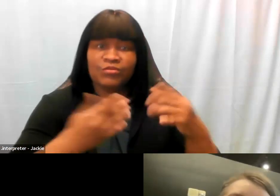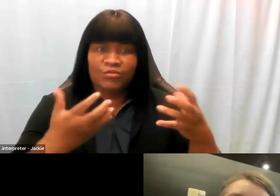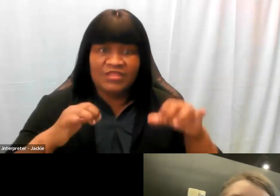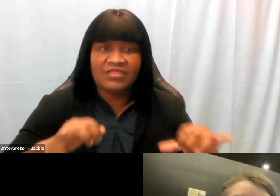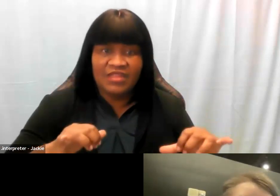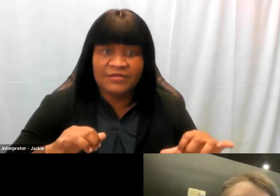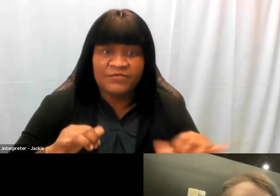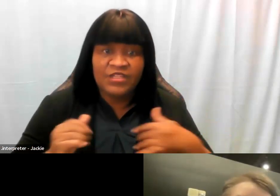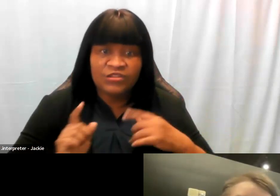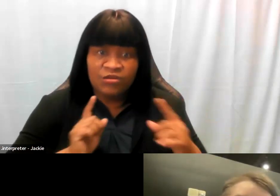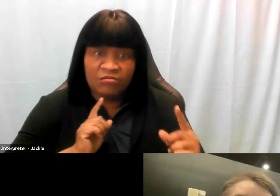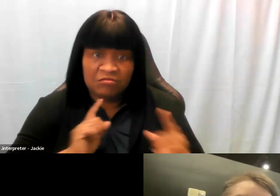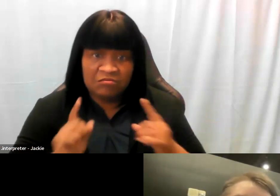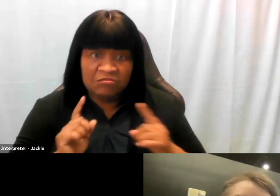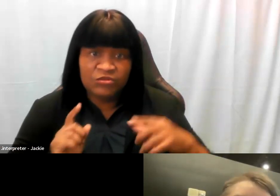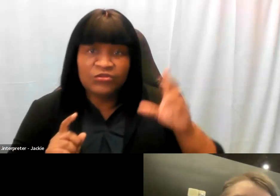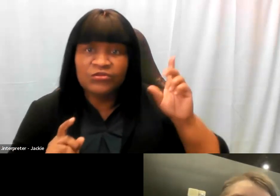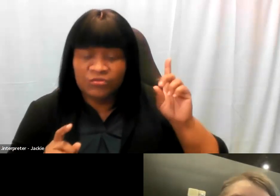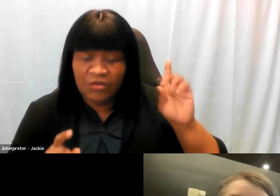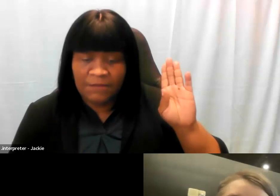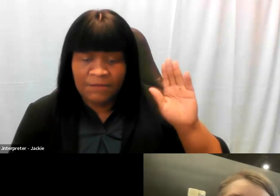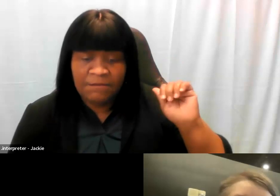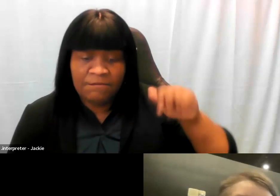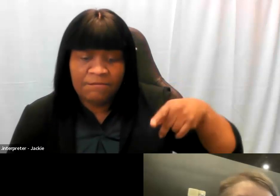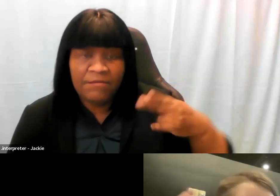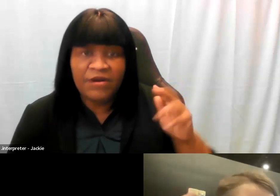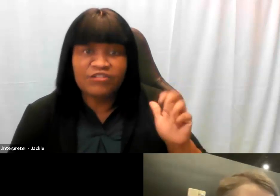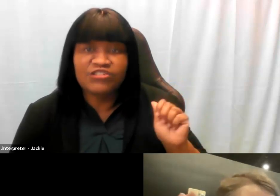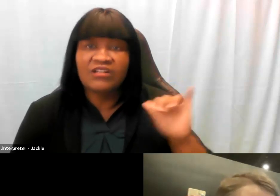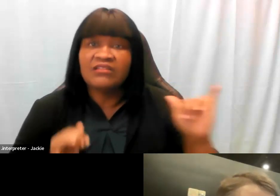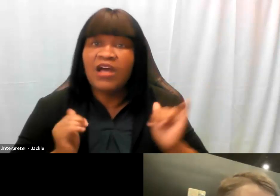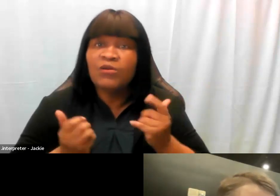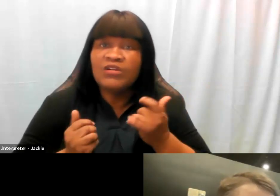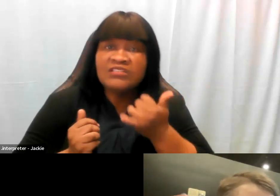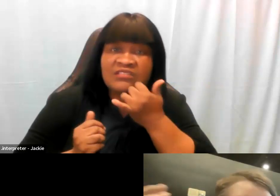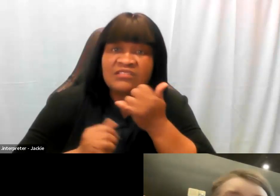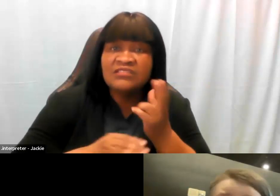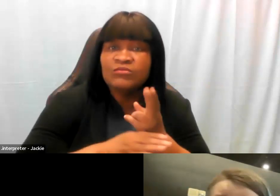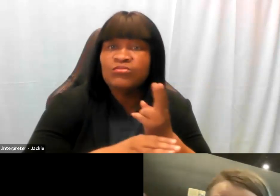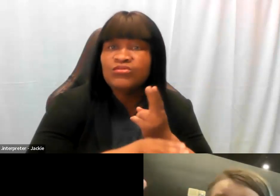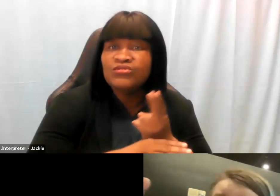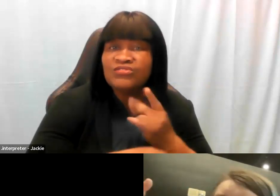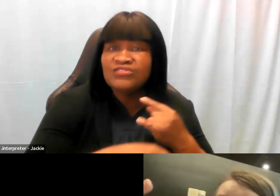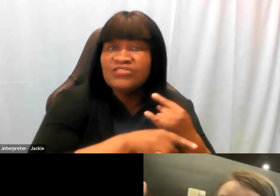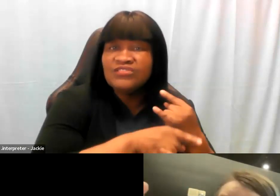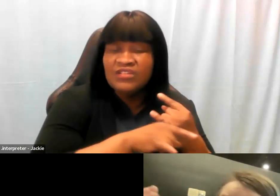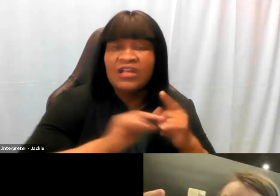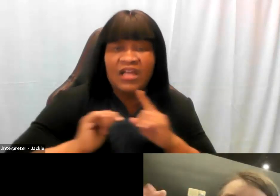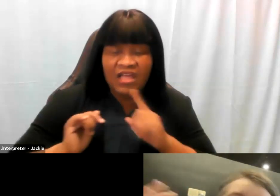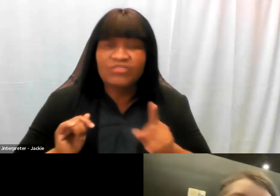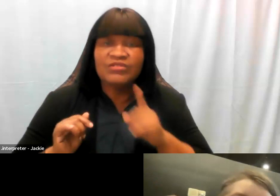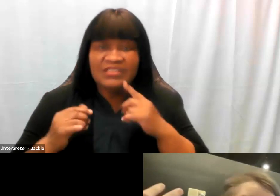out to Bipasha because I didn't know where to start. It was substance abuse, which like technically isn't 988, but absolutely